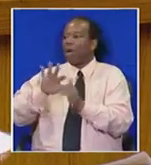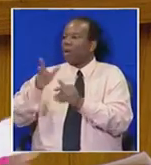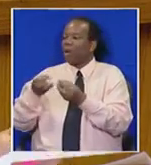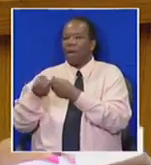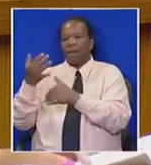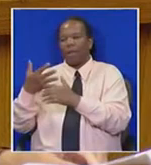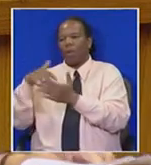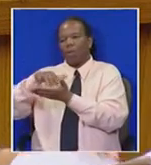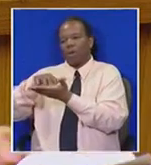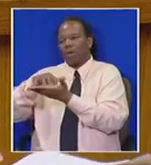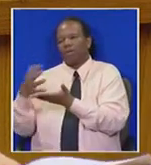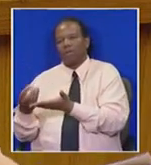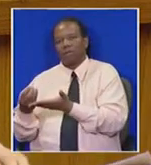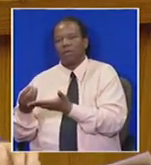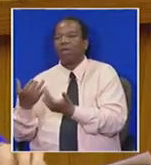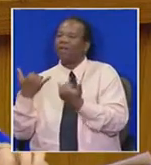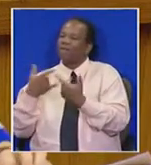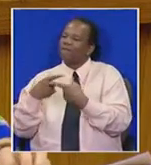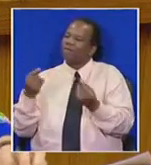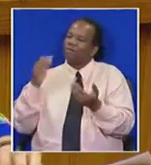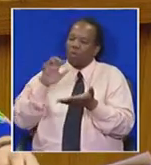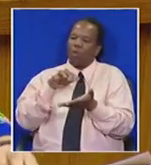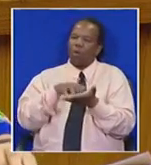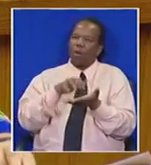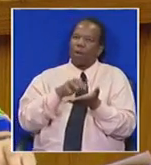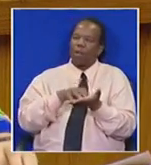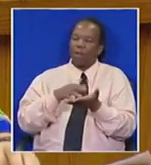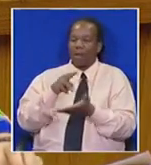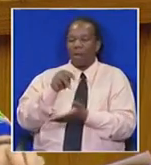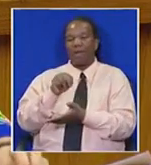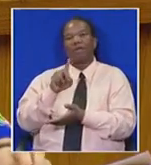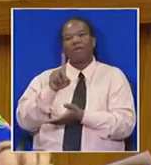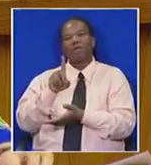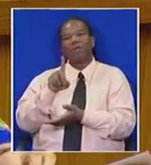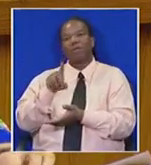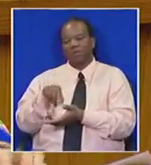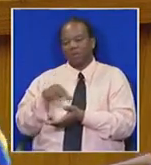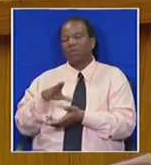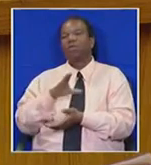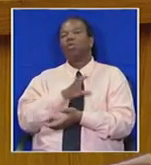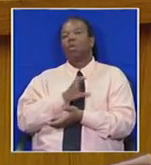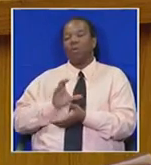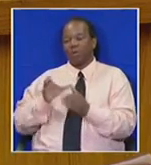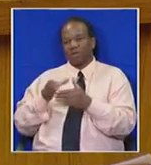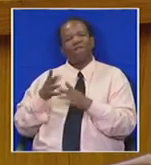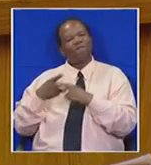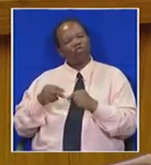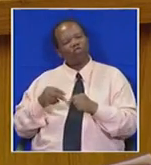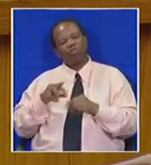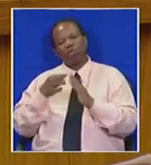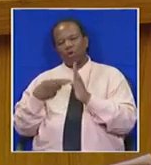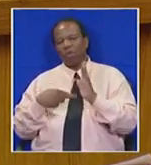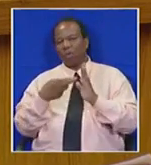service. These weaknesses have been captured by the National Development Commission's diagnostic report, and these have continuously